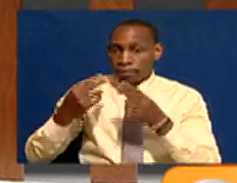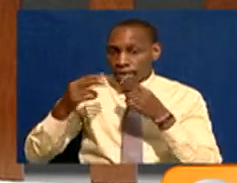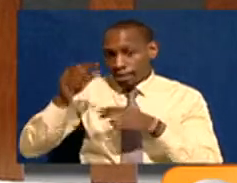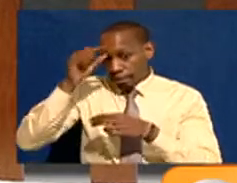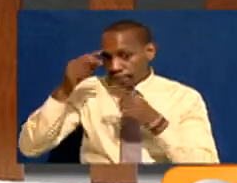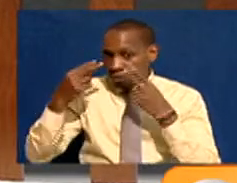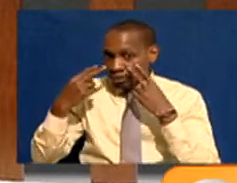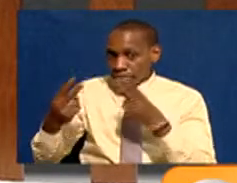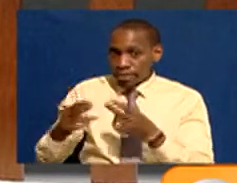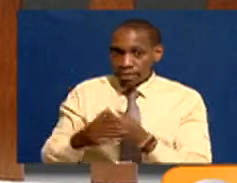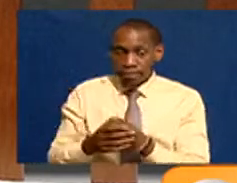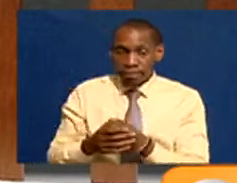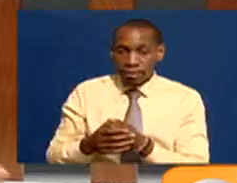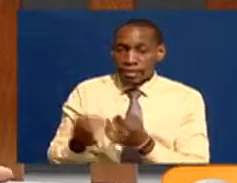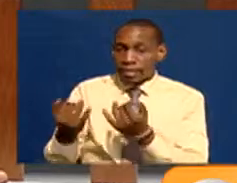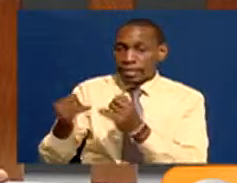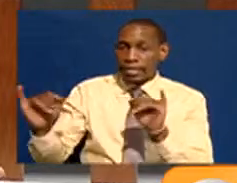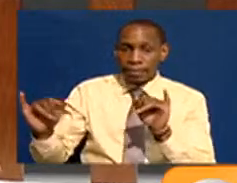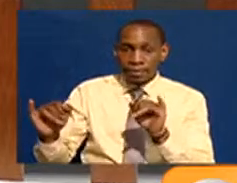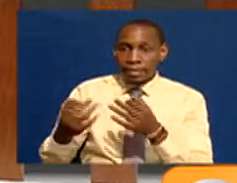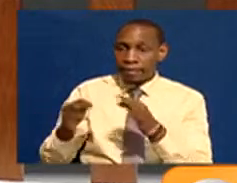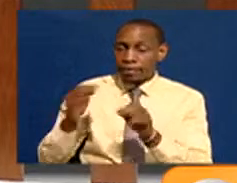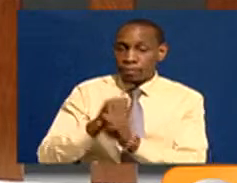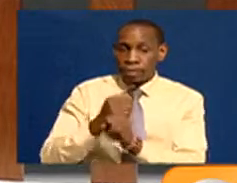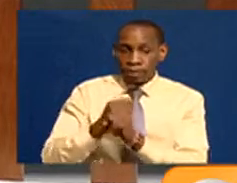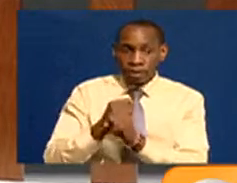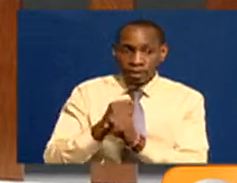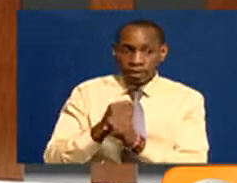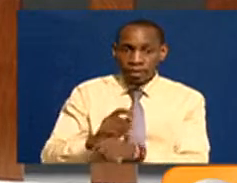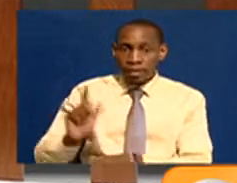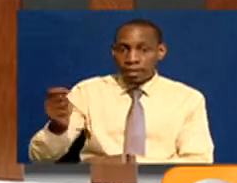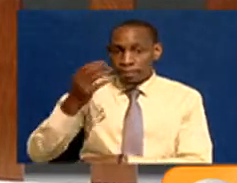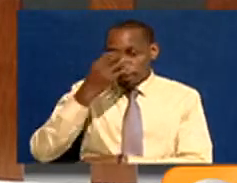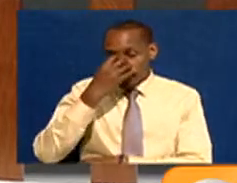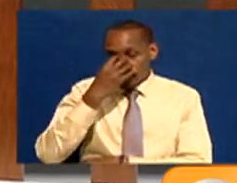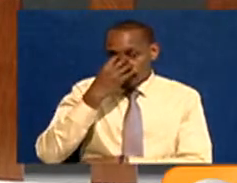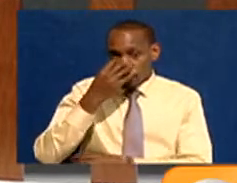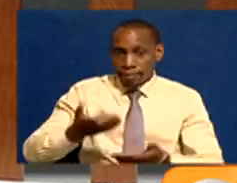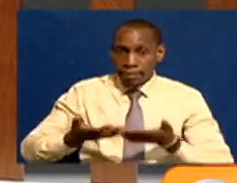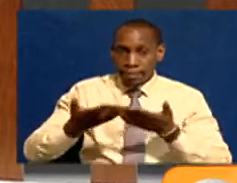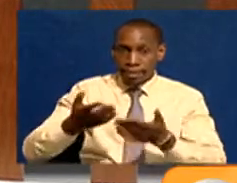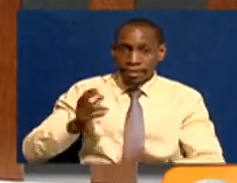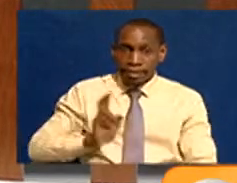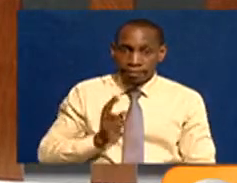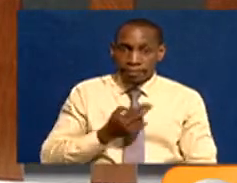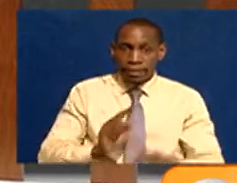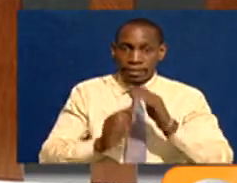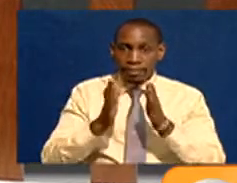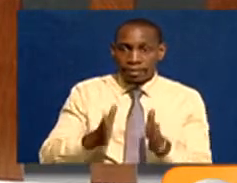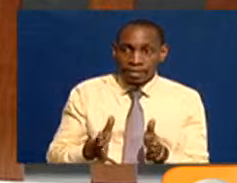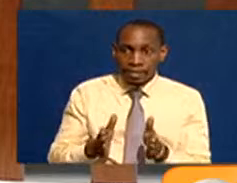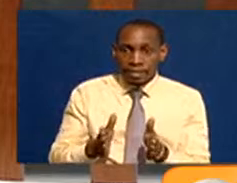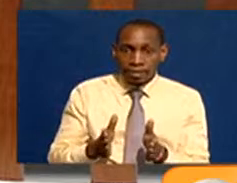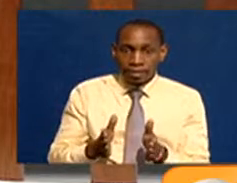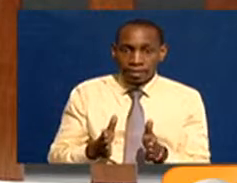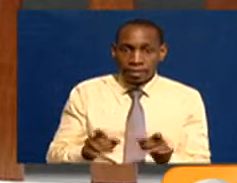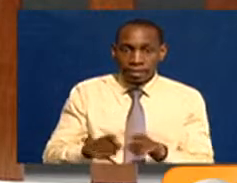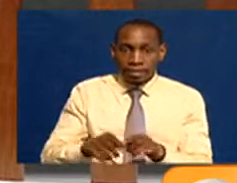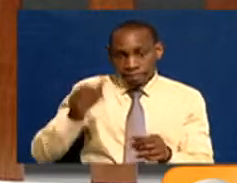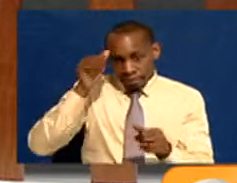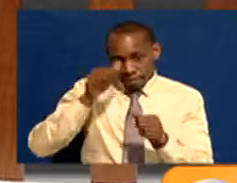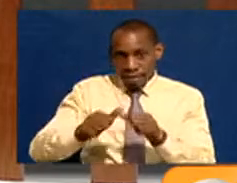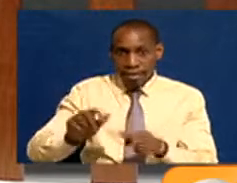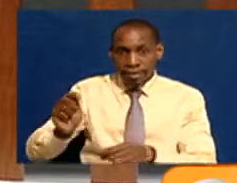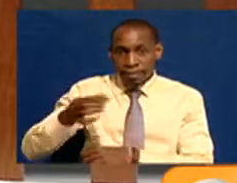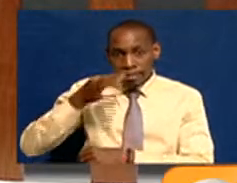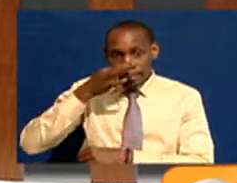level of autonomy and freedom to operate that President William Ruto has given us as a ministers. It just reminds me of President Kibaki